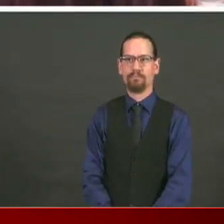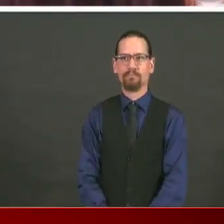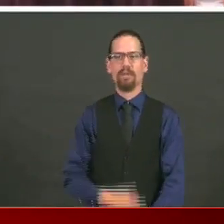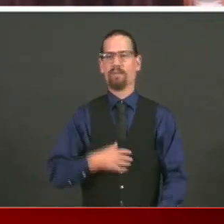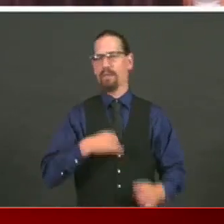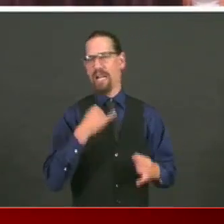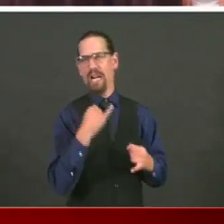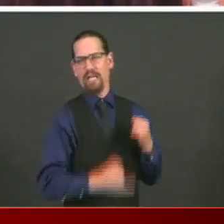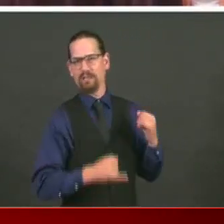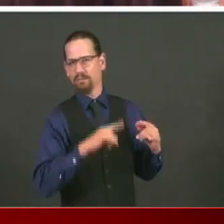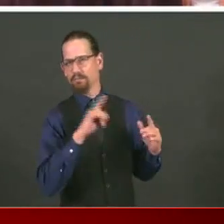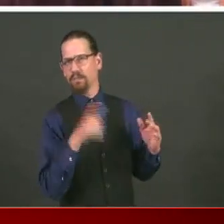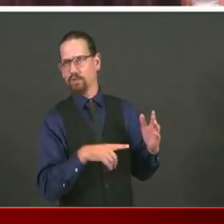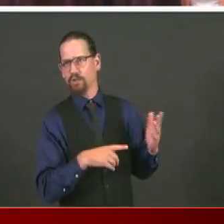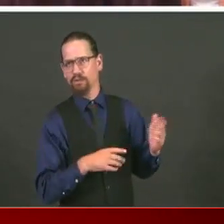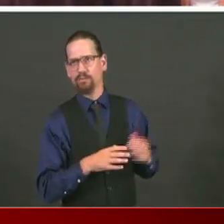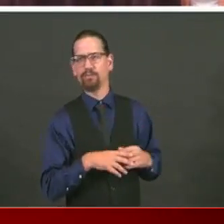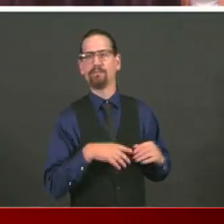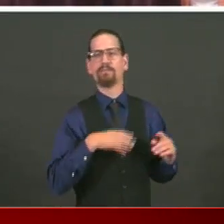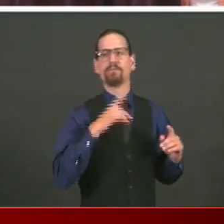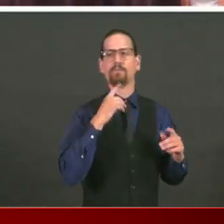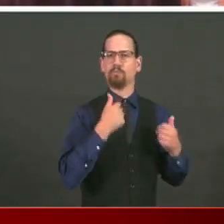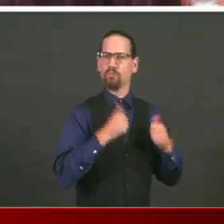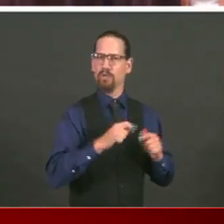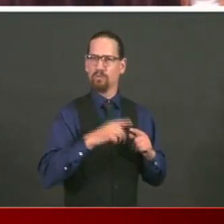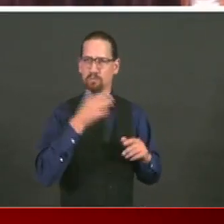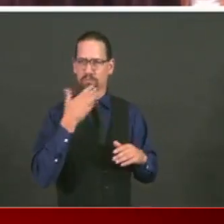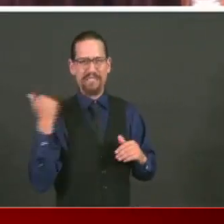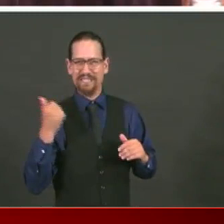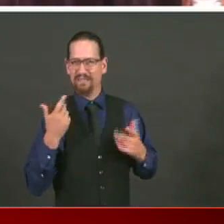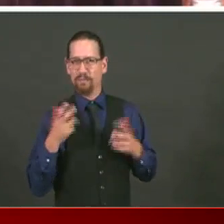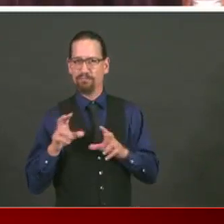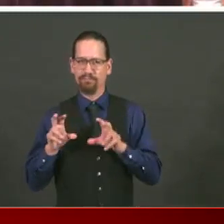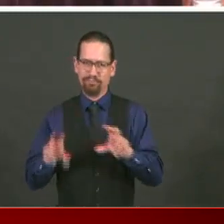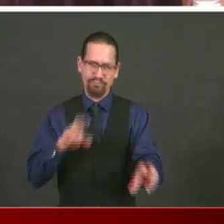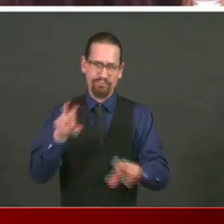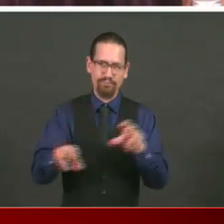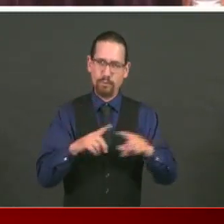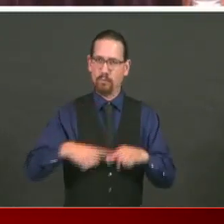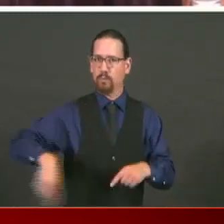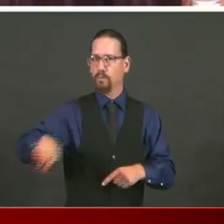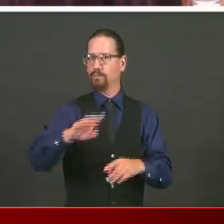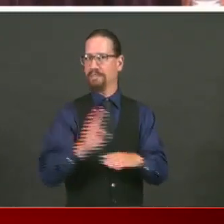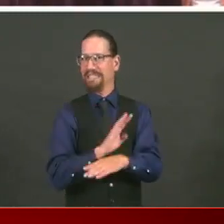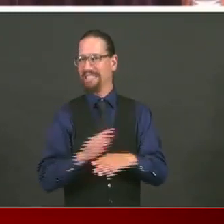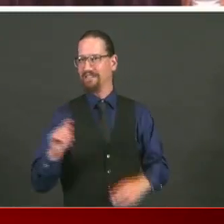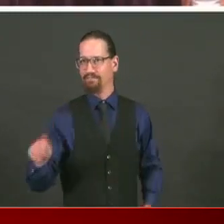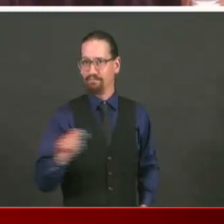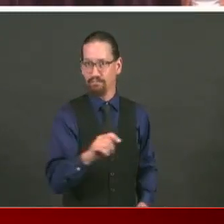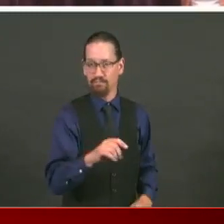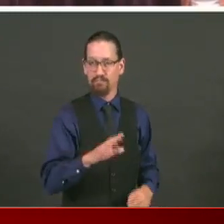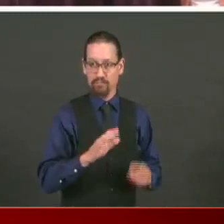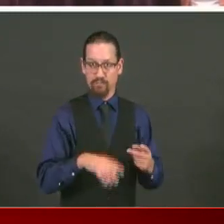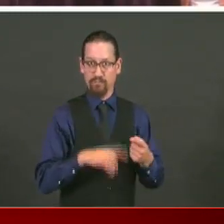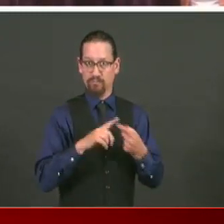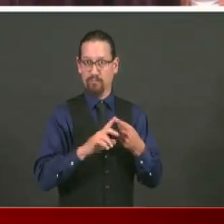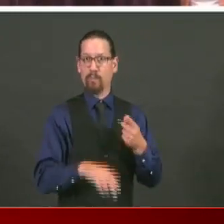to disseminate this money as quickly as possible. Mm-hmm. On the second level, do you fear that this burden of